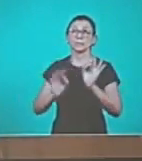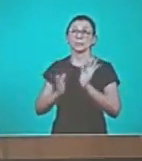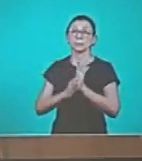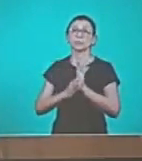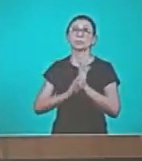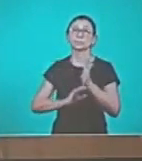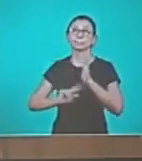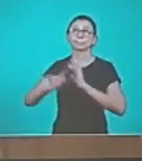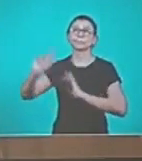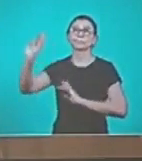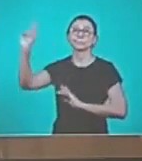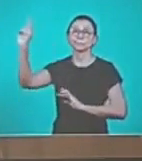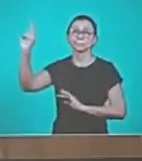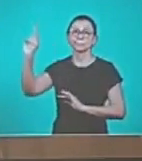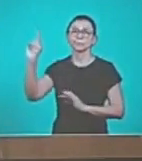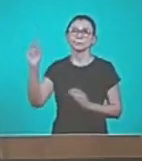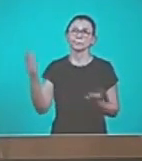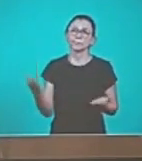eternity, and inside of eternity,